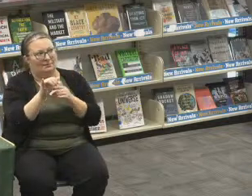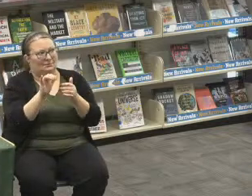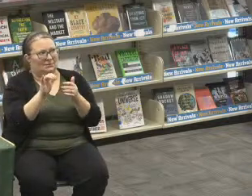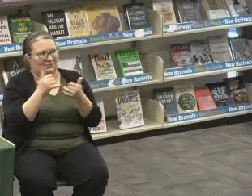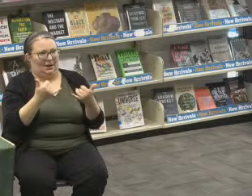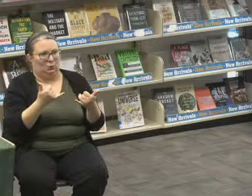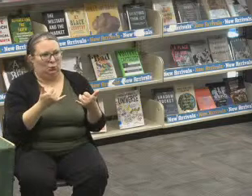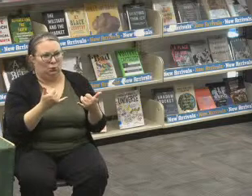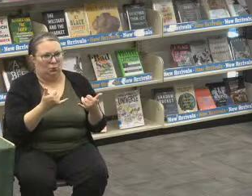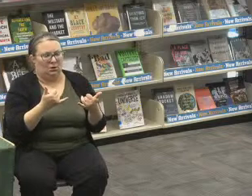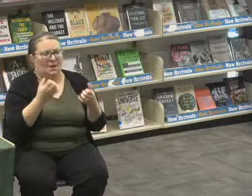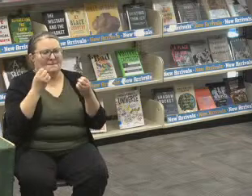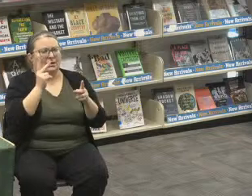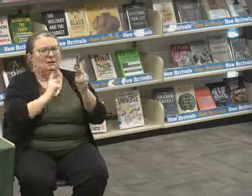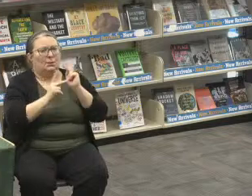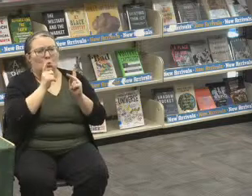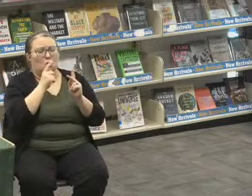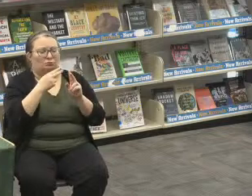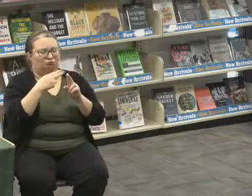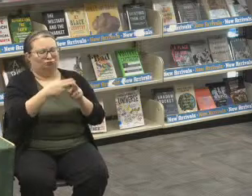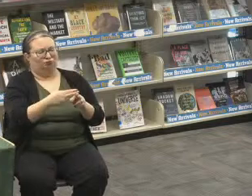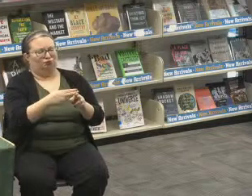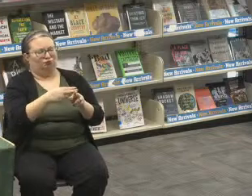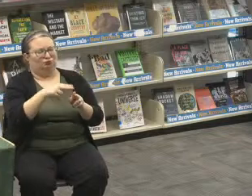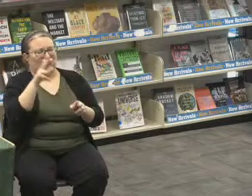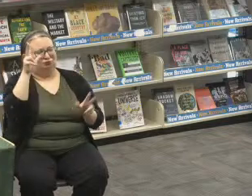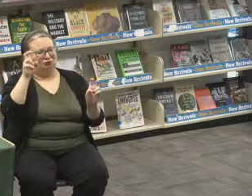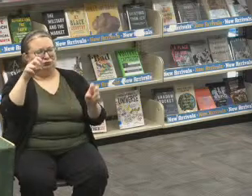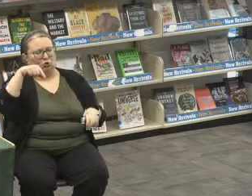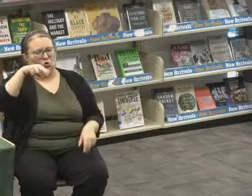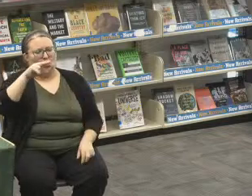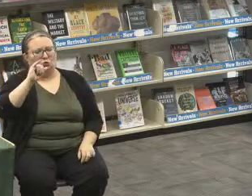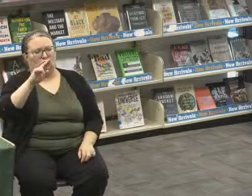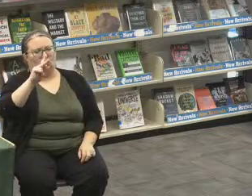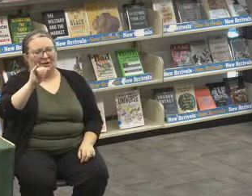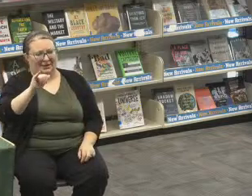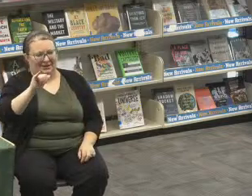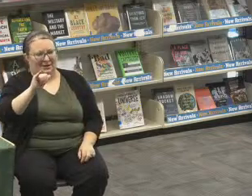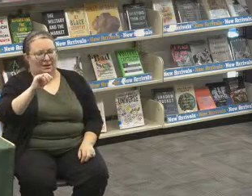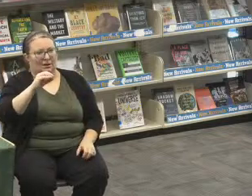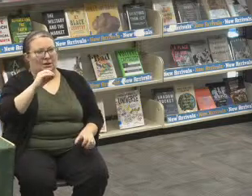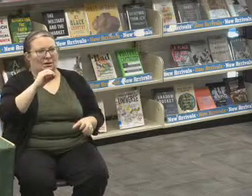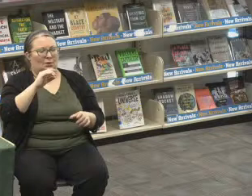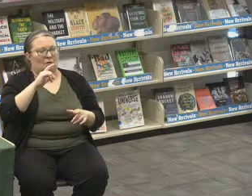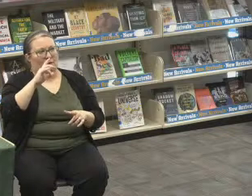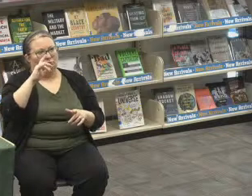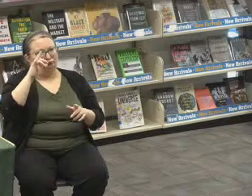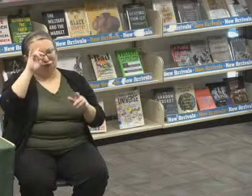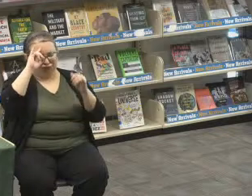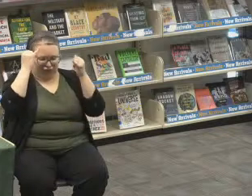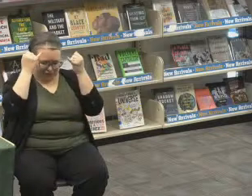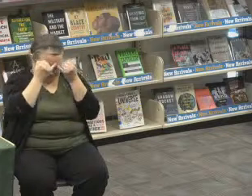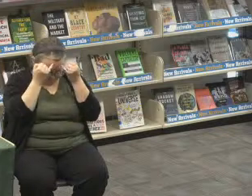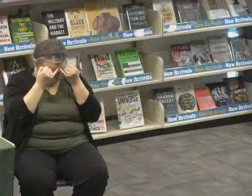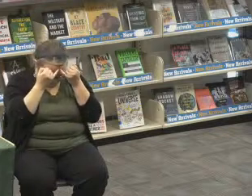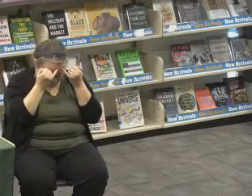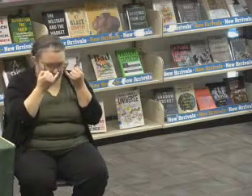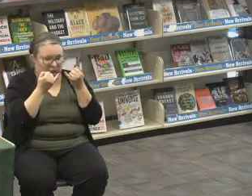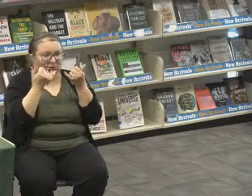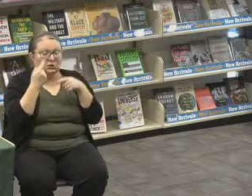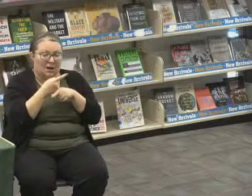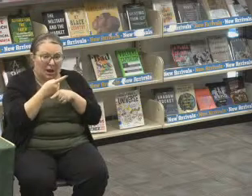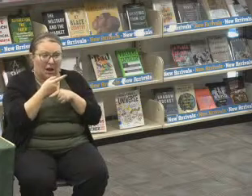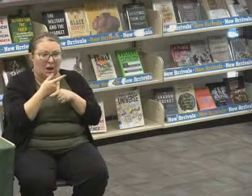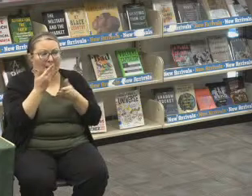today. A lot of people that were considered quirky back then or in their own heads or something like that today might